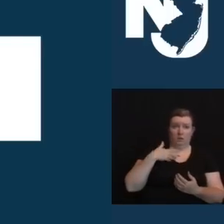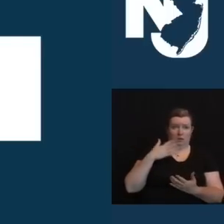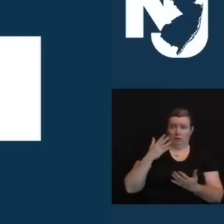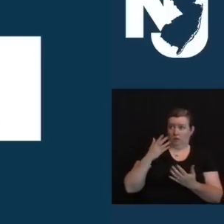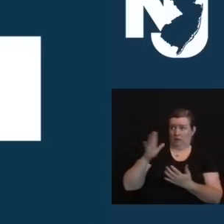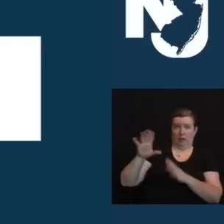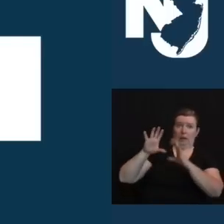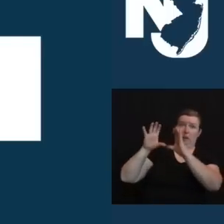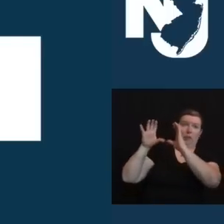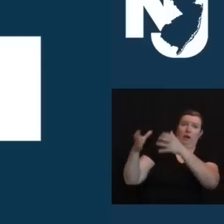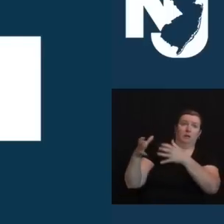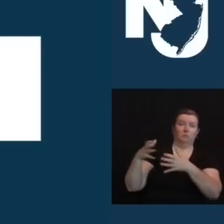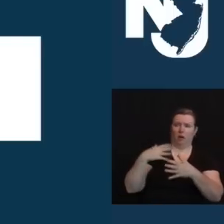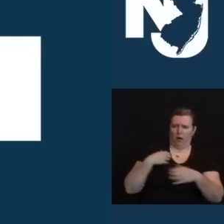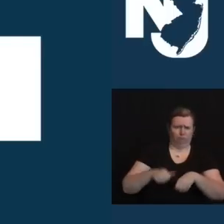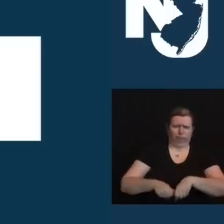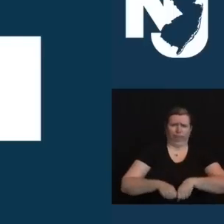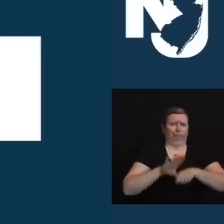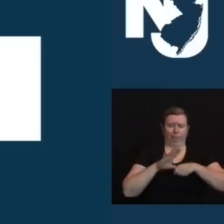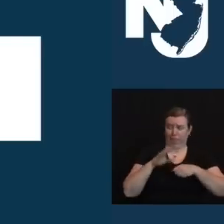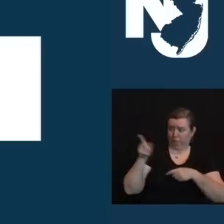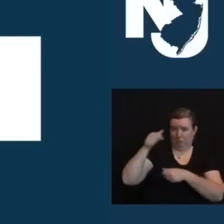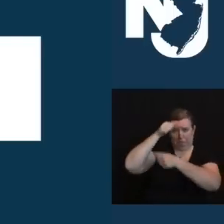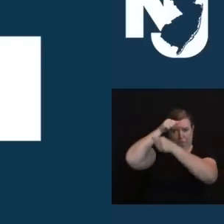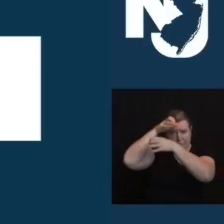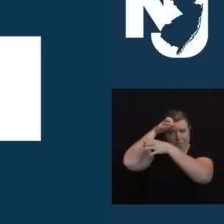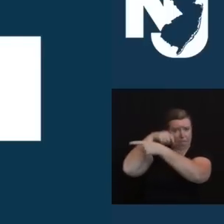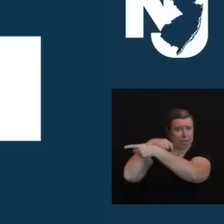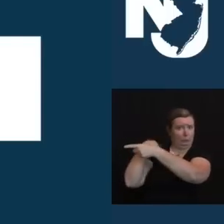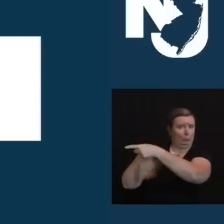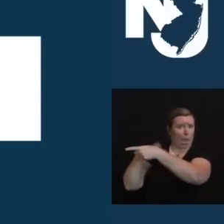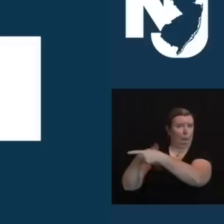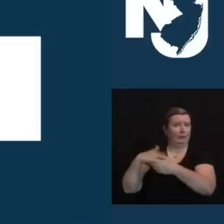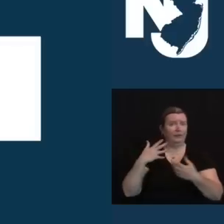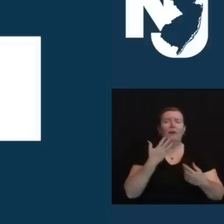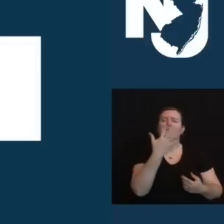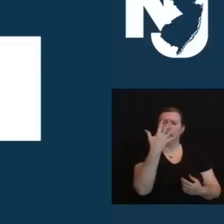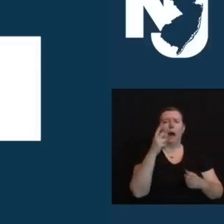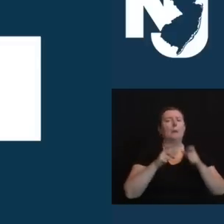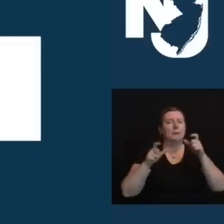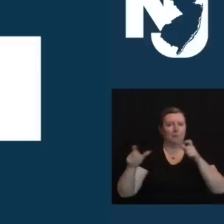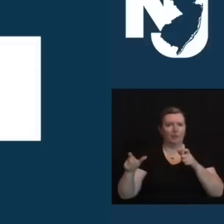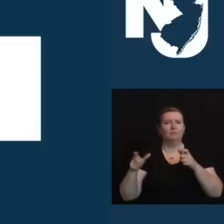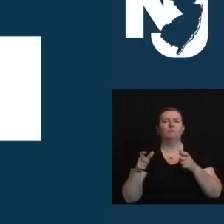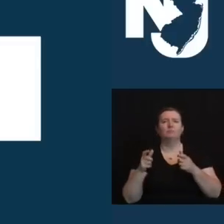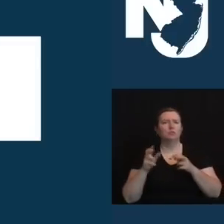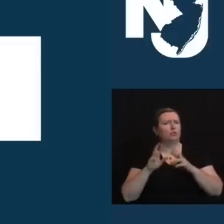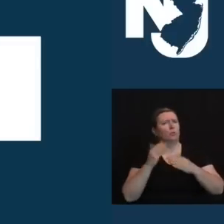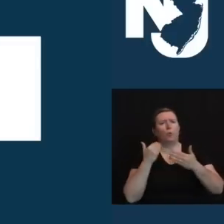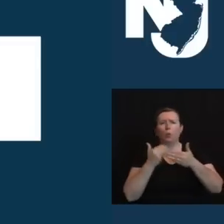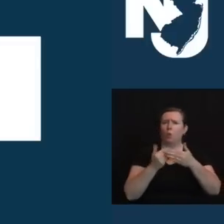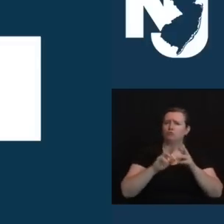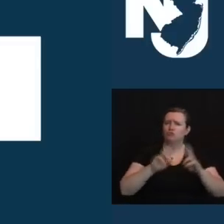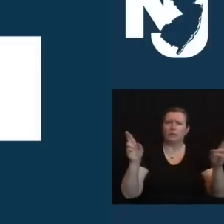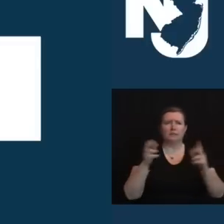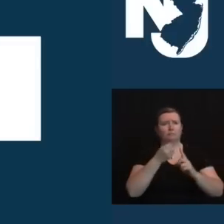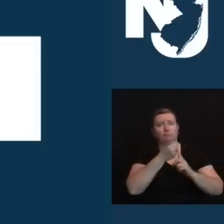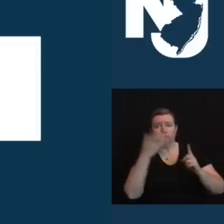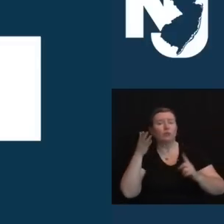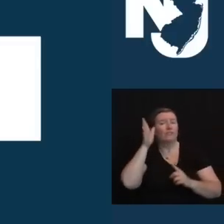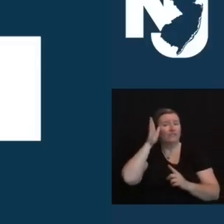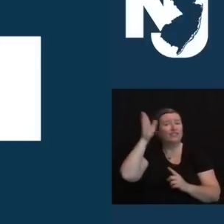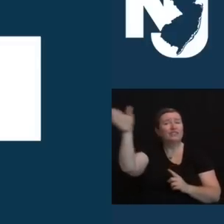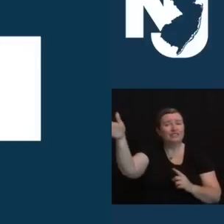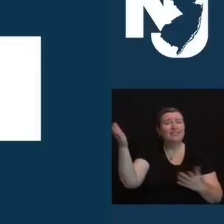currently employs 5 people and is positioning itself for future growth. In fact, Madhu thinks ultimately this thing could be in